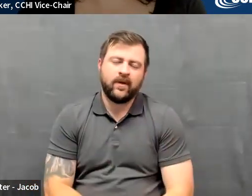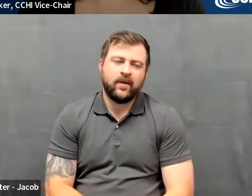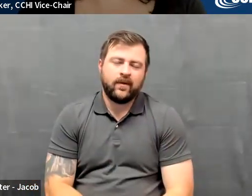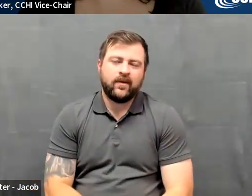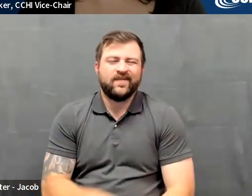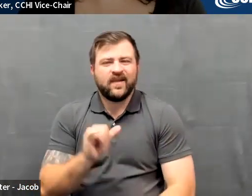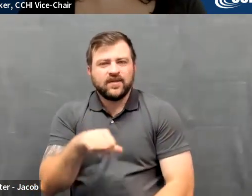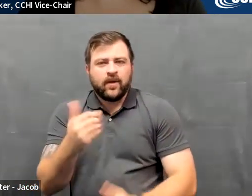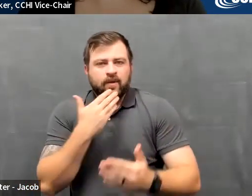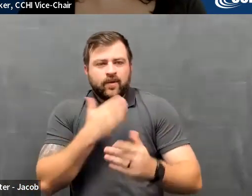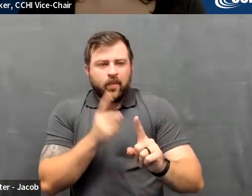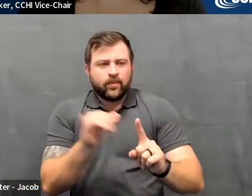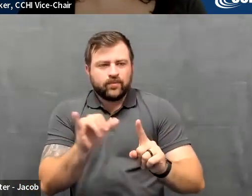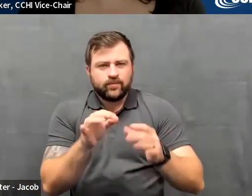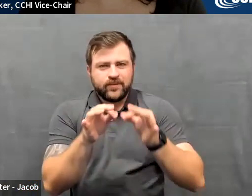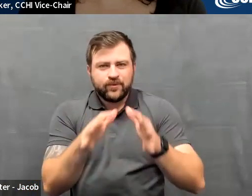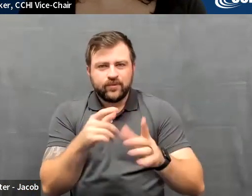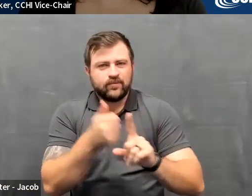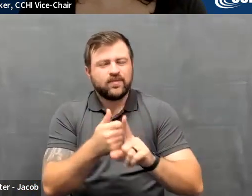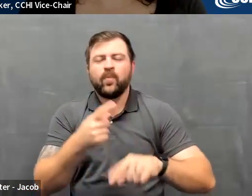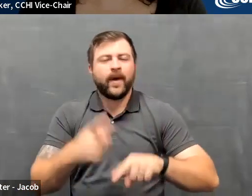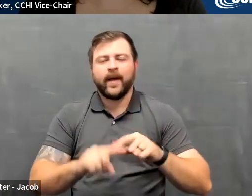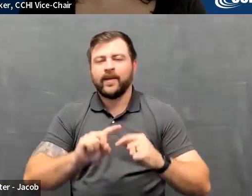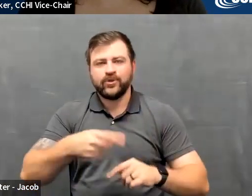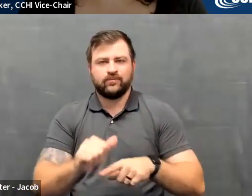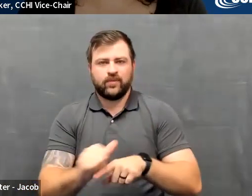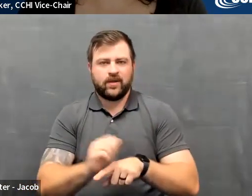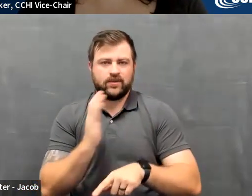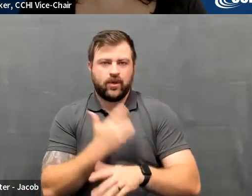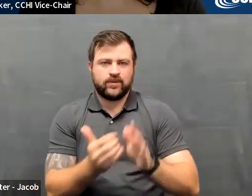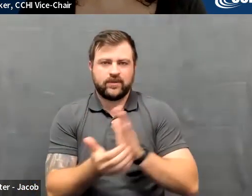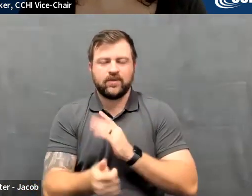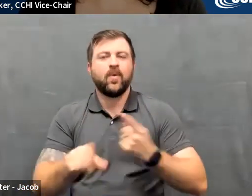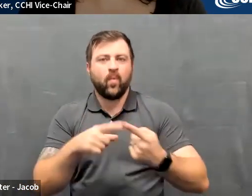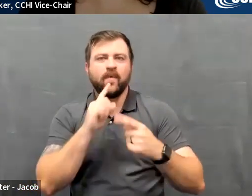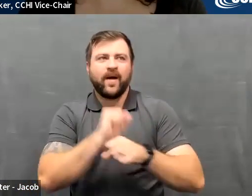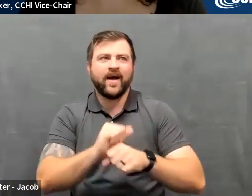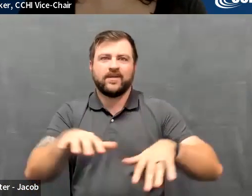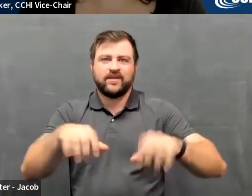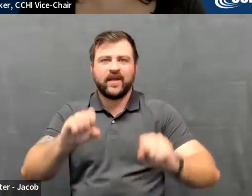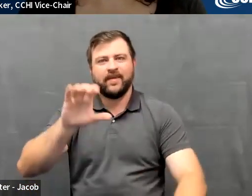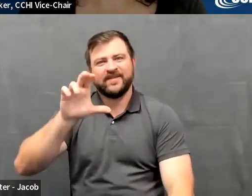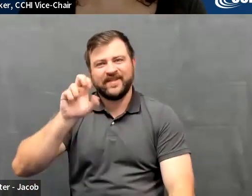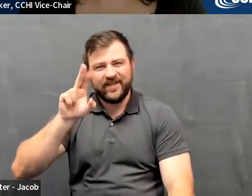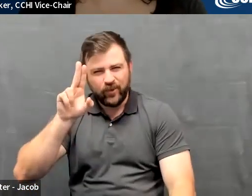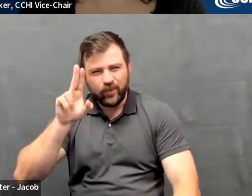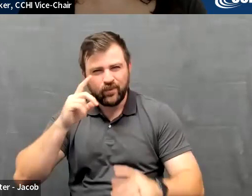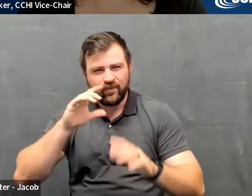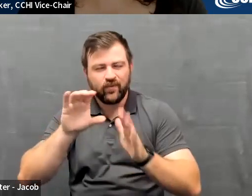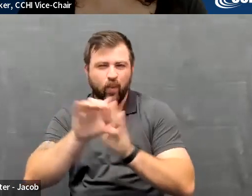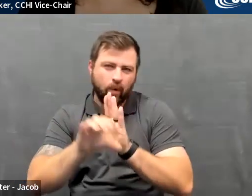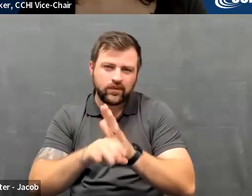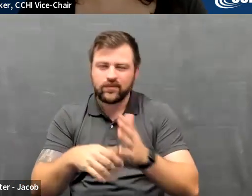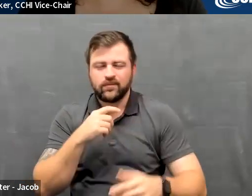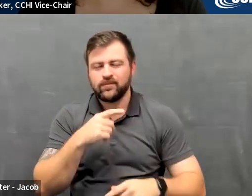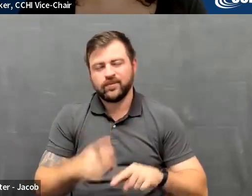really good point for interpreters. We can't just practice our skills when we're taking a CEU course, right?